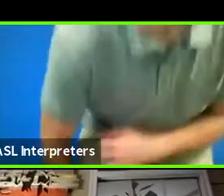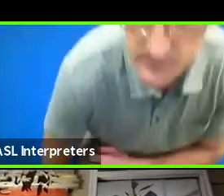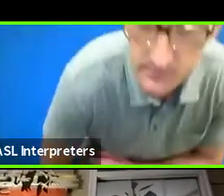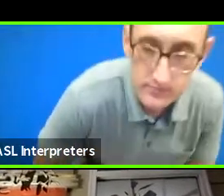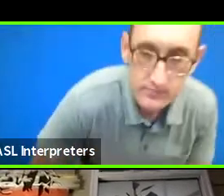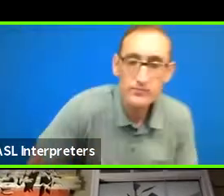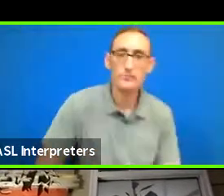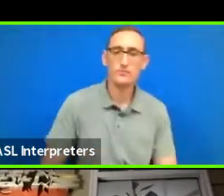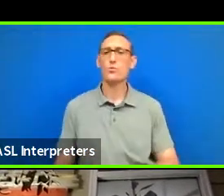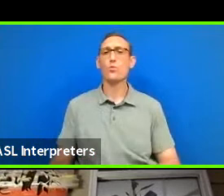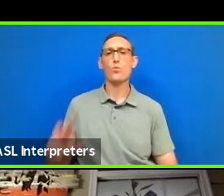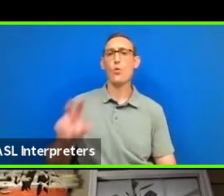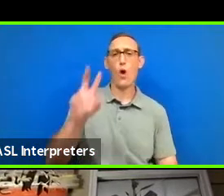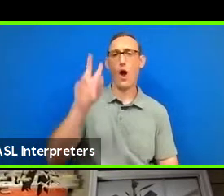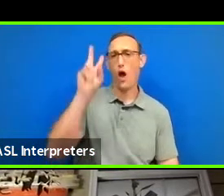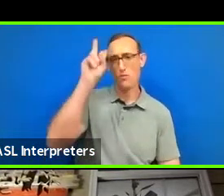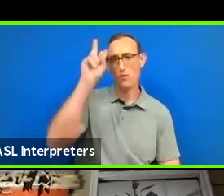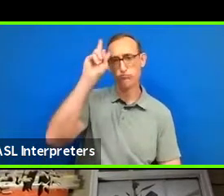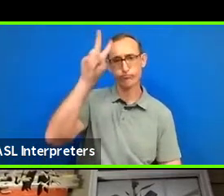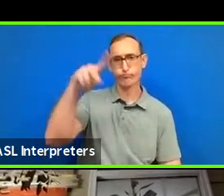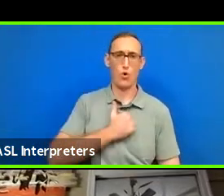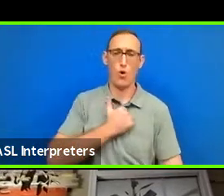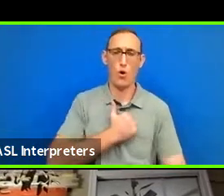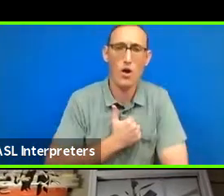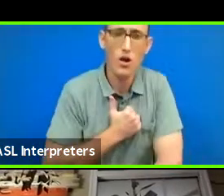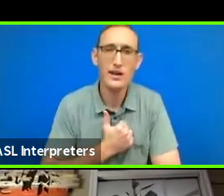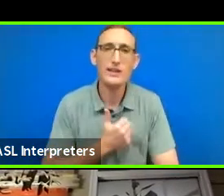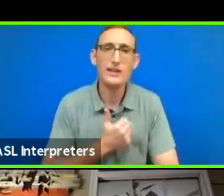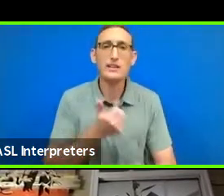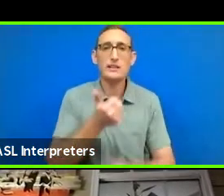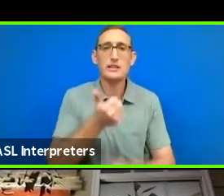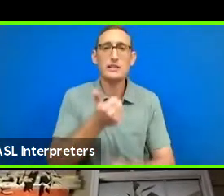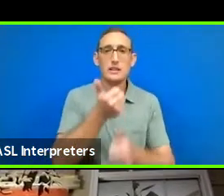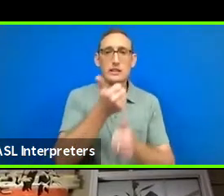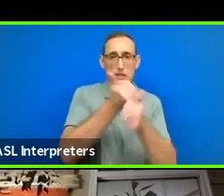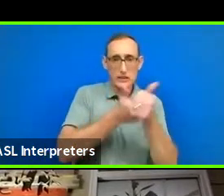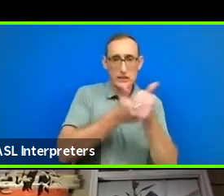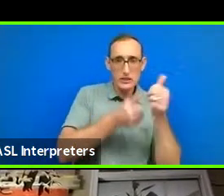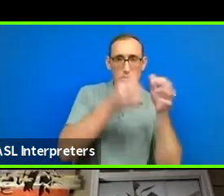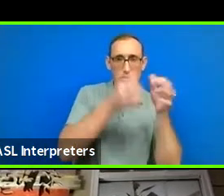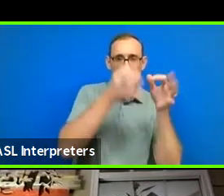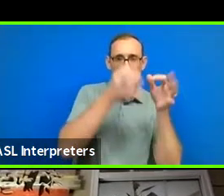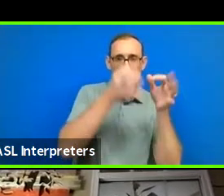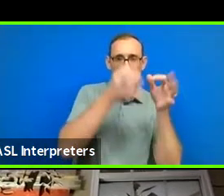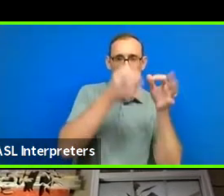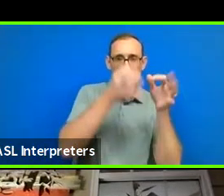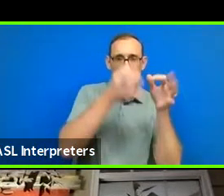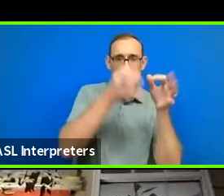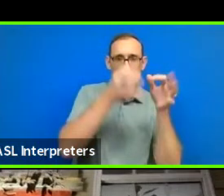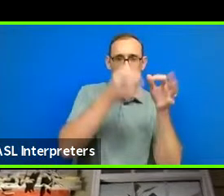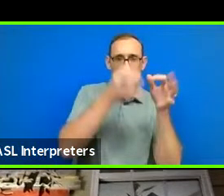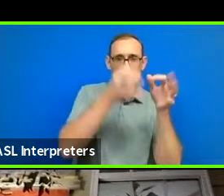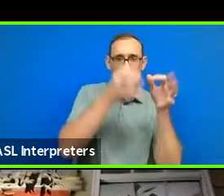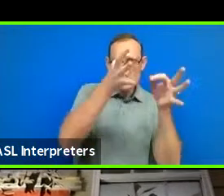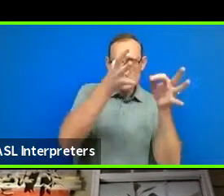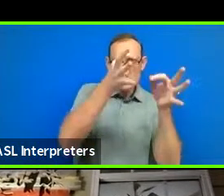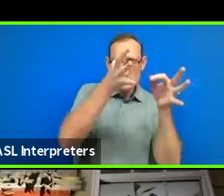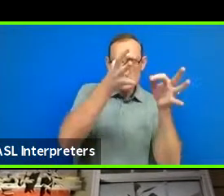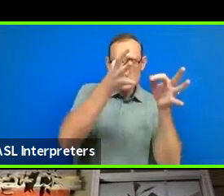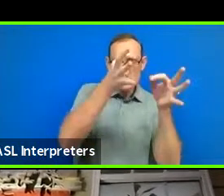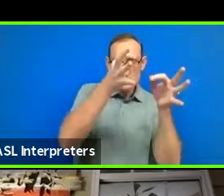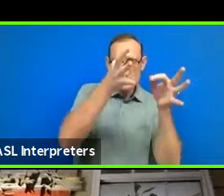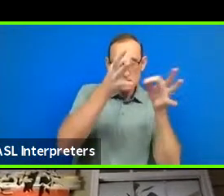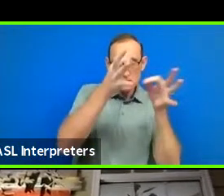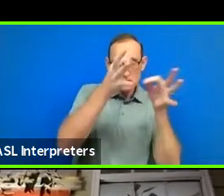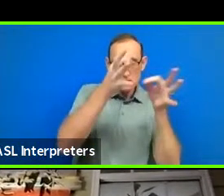just saying this. They can each decide the board doesn't have to decide when they take the oath. Each one can decide that. Yeah, I was just trying